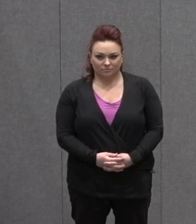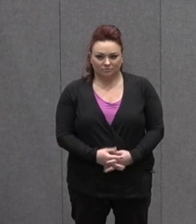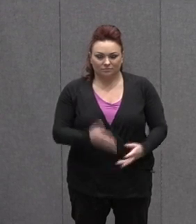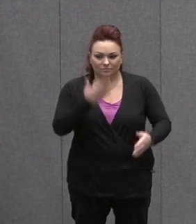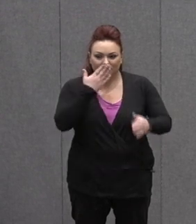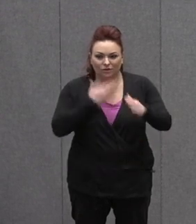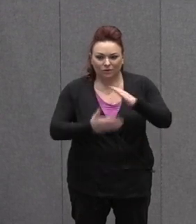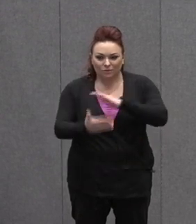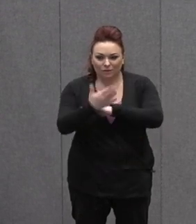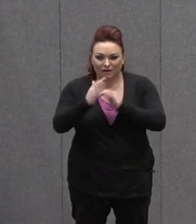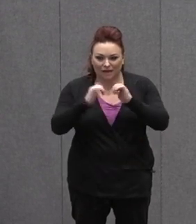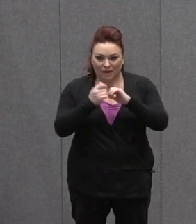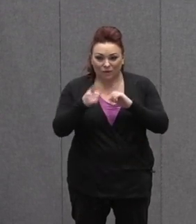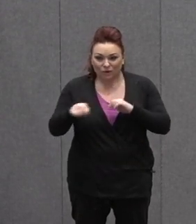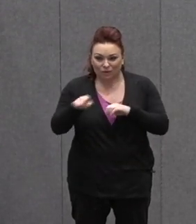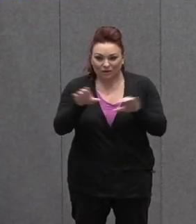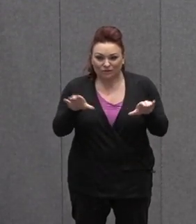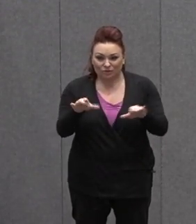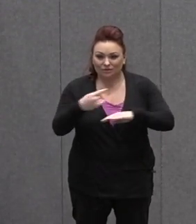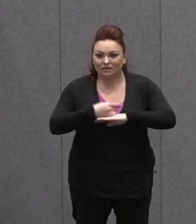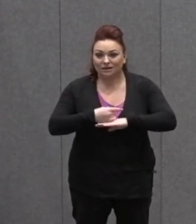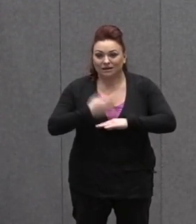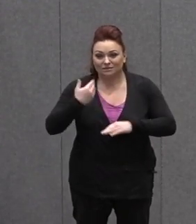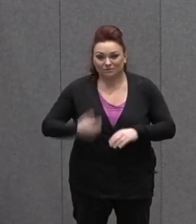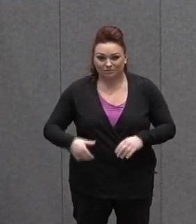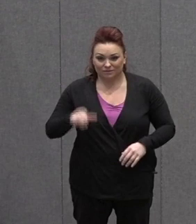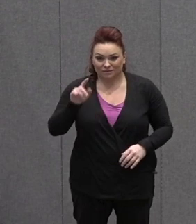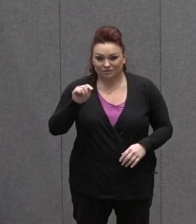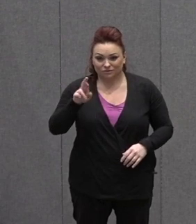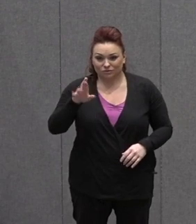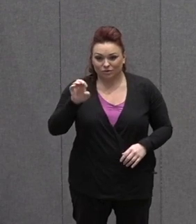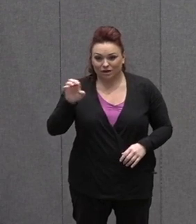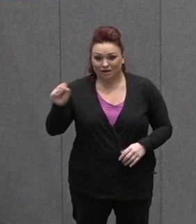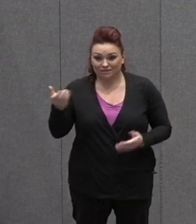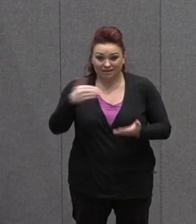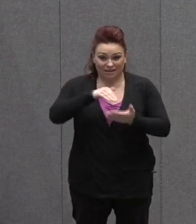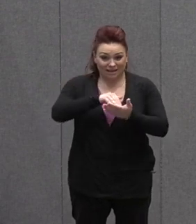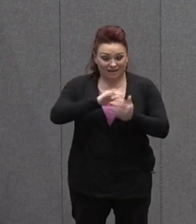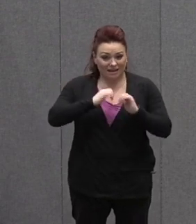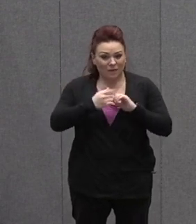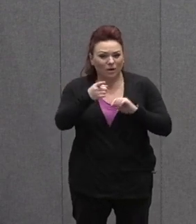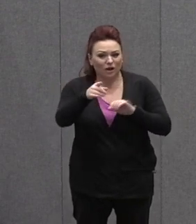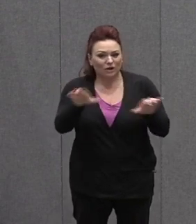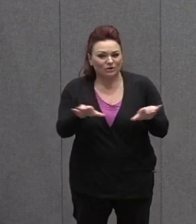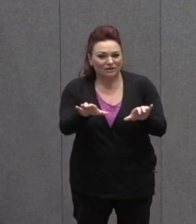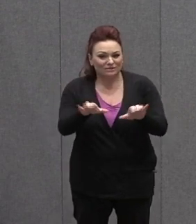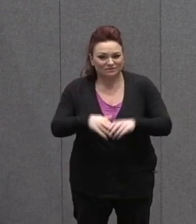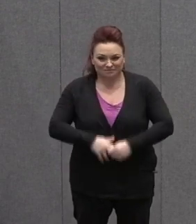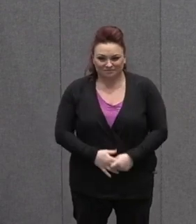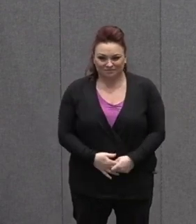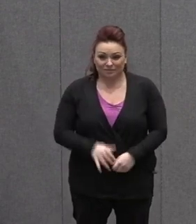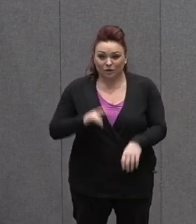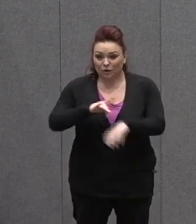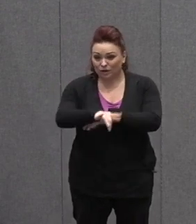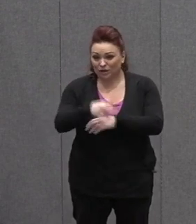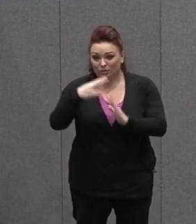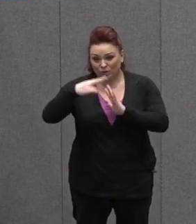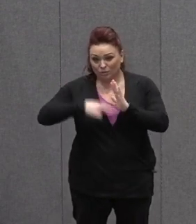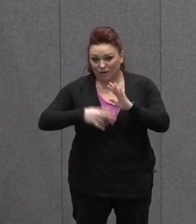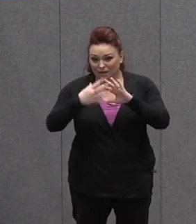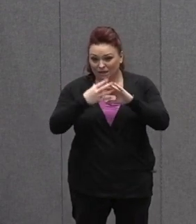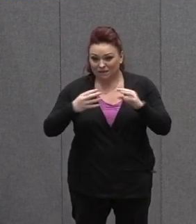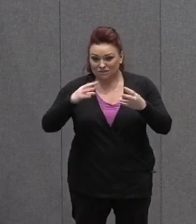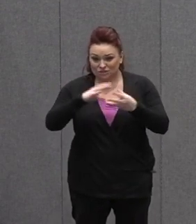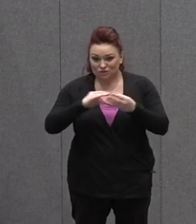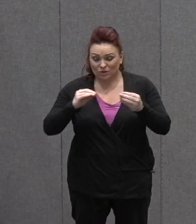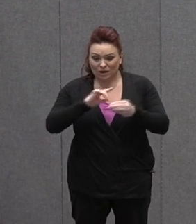Good morning. How are you guys today? It's Miss Torres otra vez. How are you? Earlier we were reading a